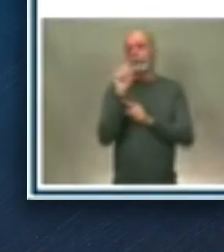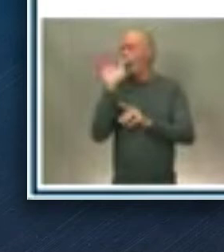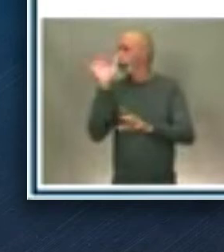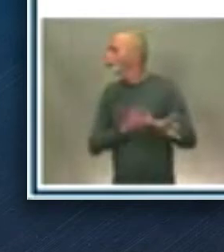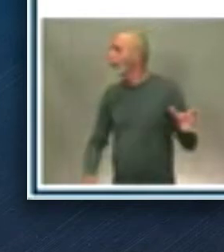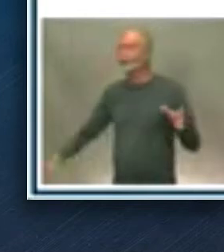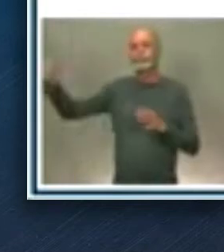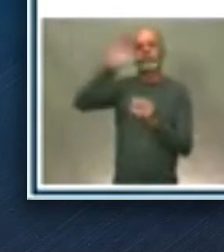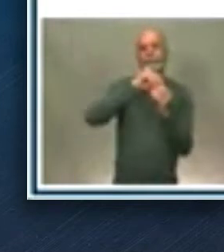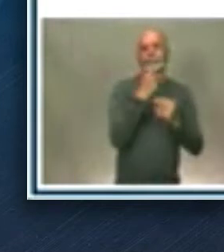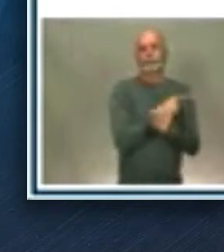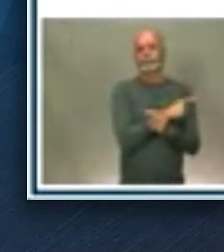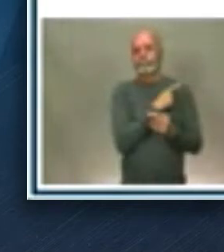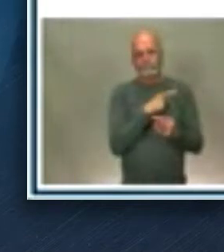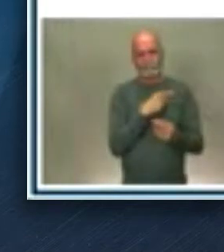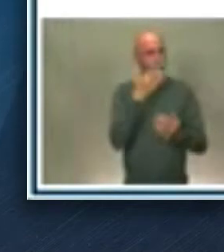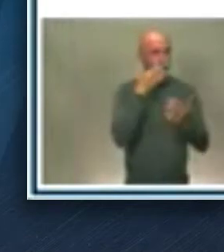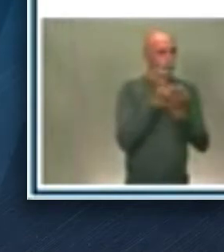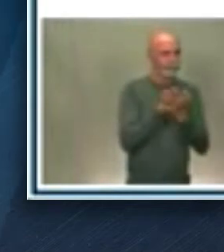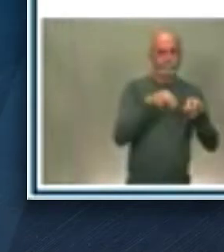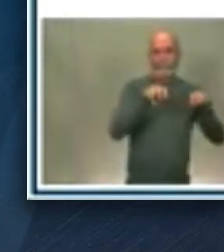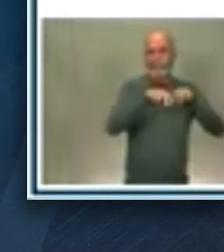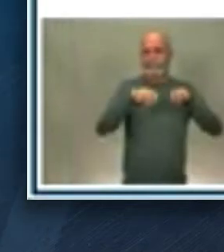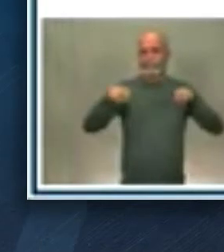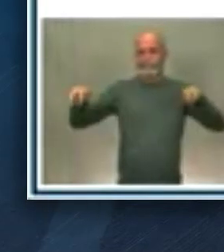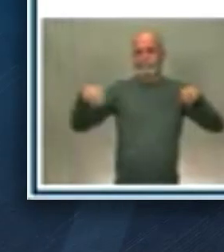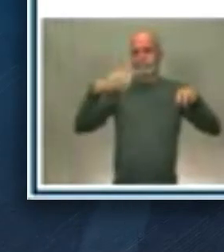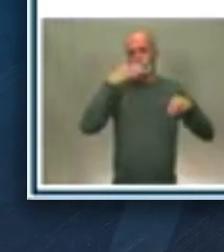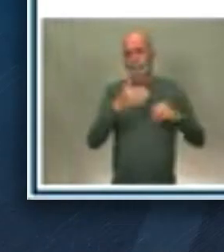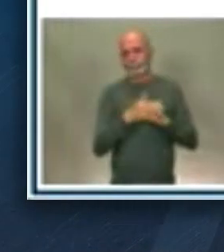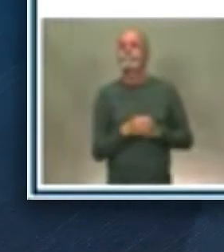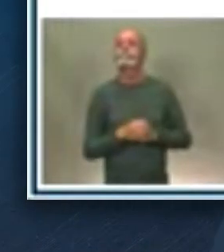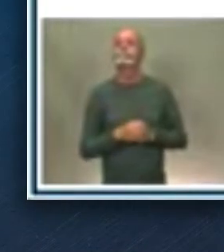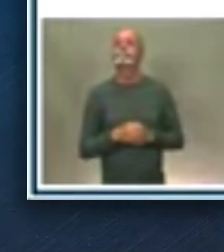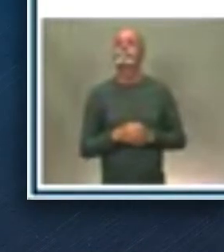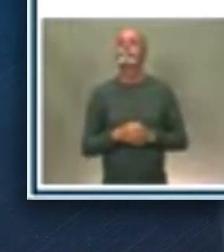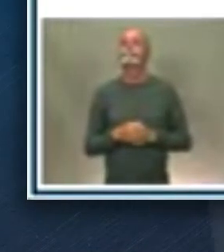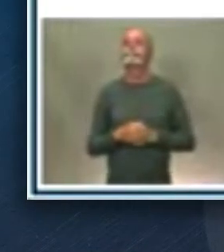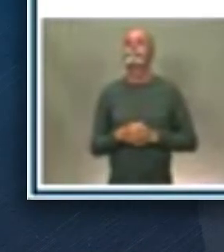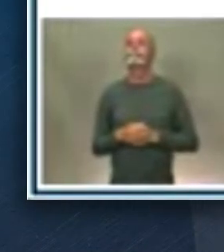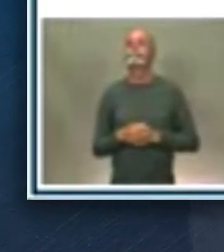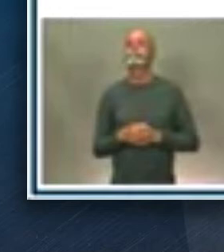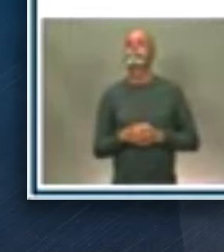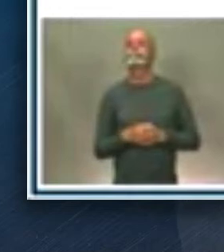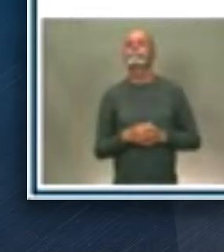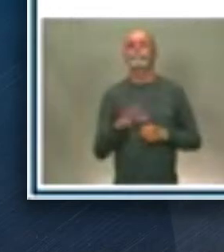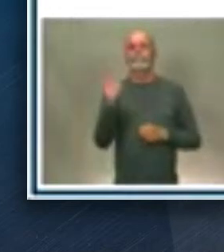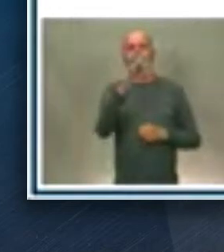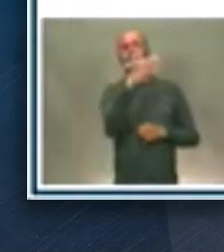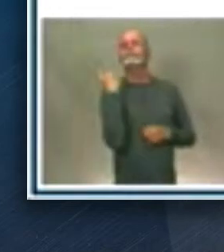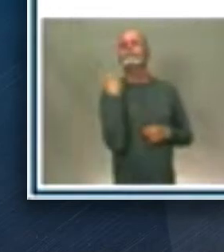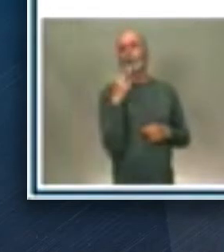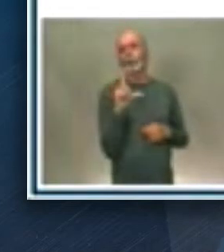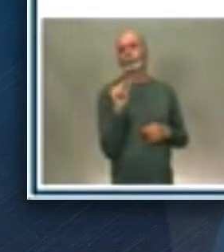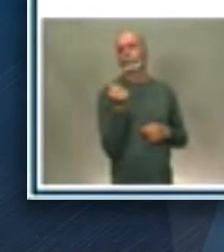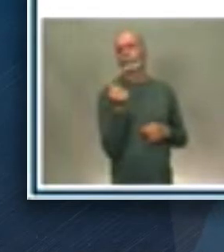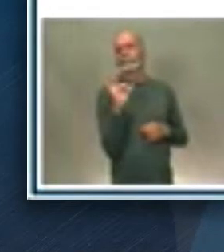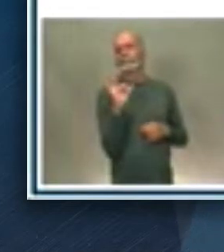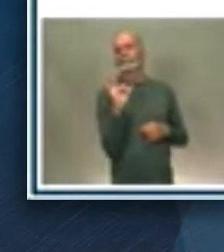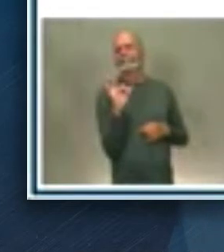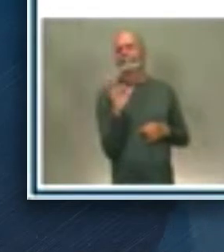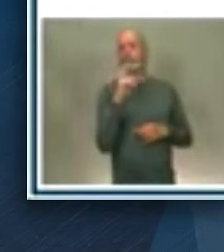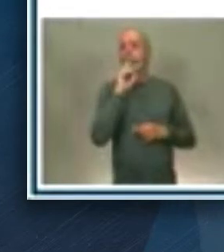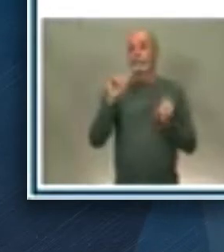for sure. Mr. Hughes, in 2019, you introduced a piece of legislation that would have made vaccines mandatory for kids as they go into